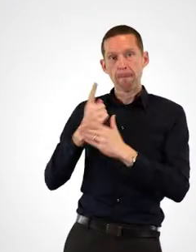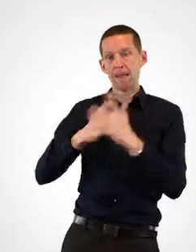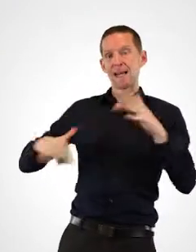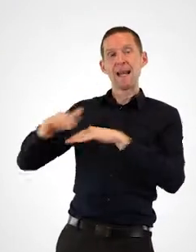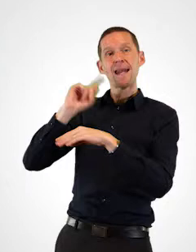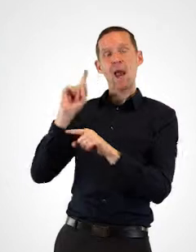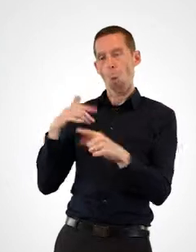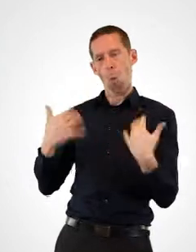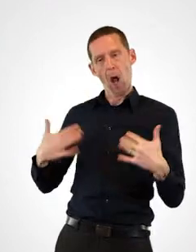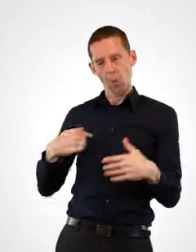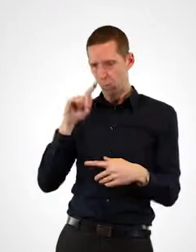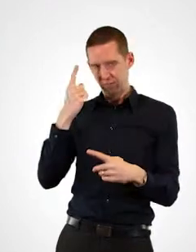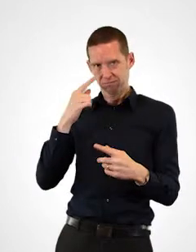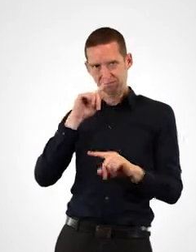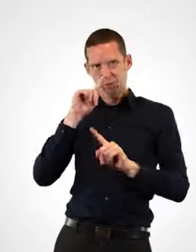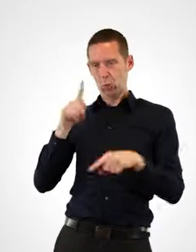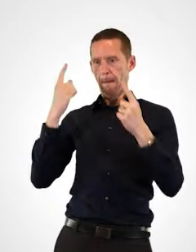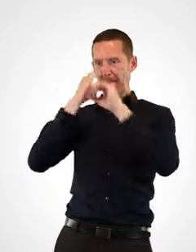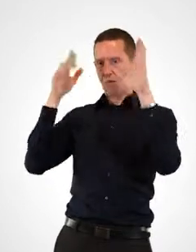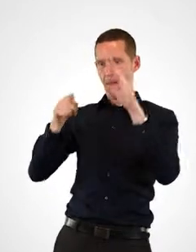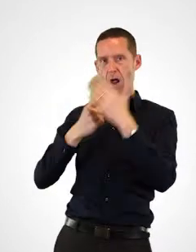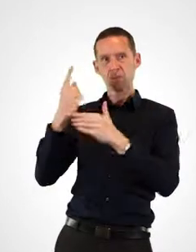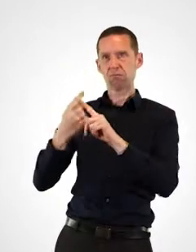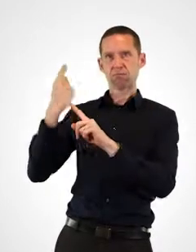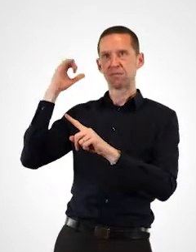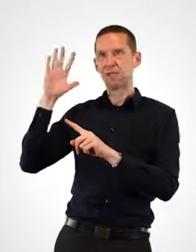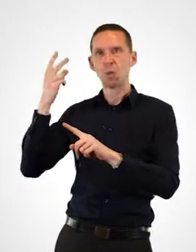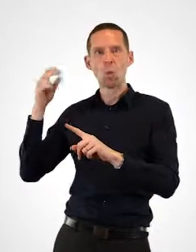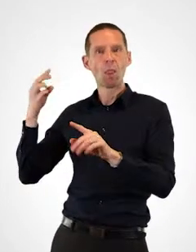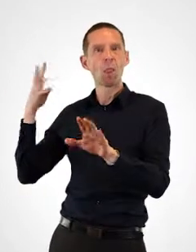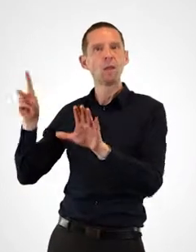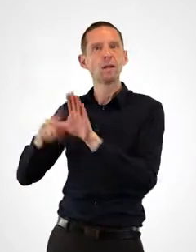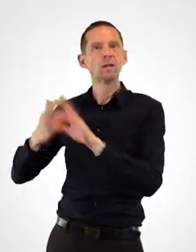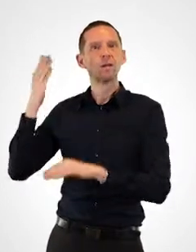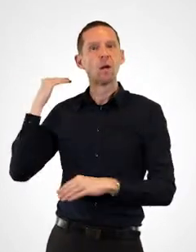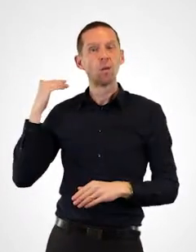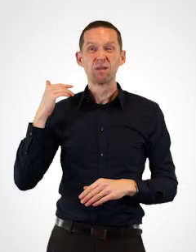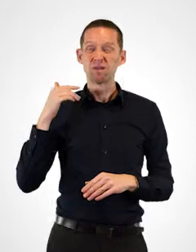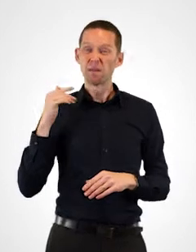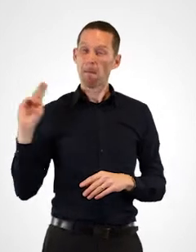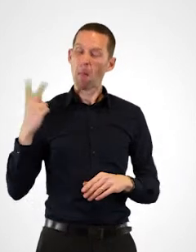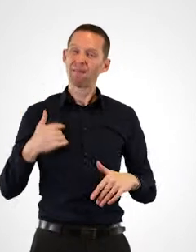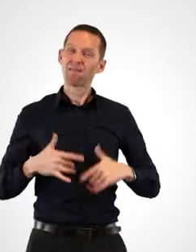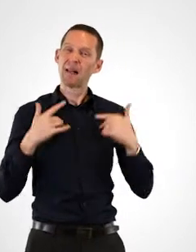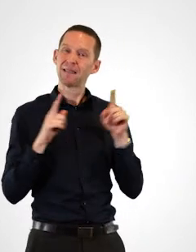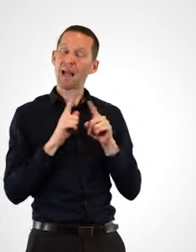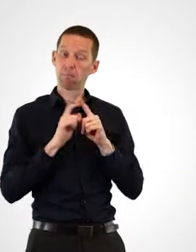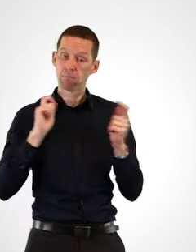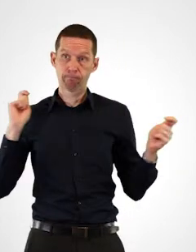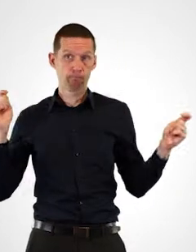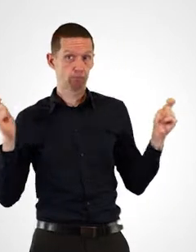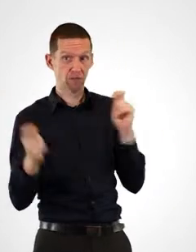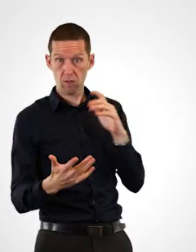that I could never have imagined when I started. And I think both of us feel that way. It is a changed, and even more than